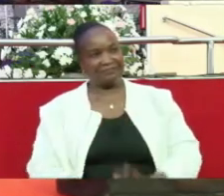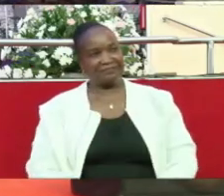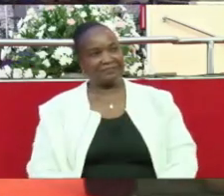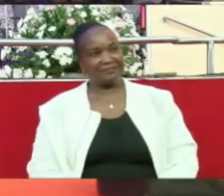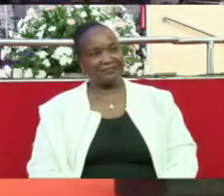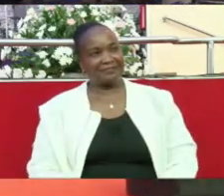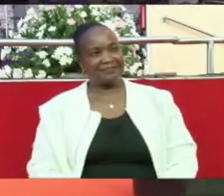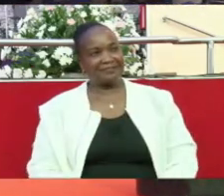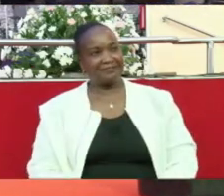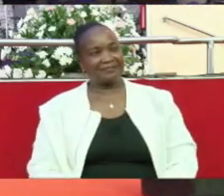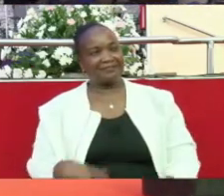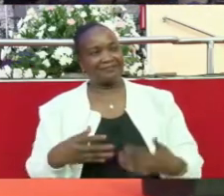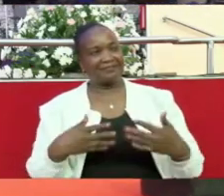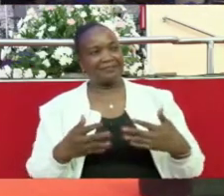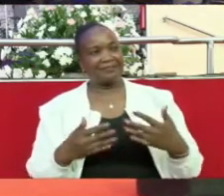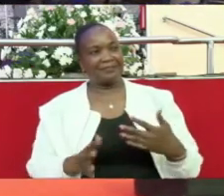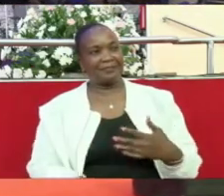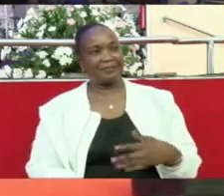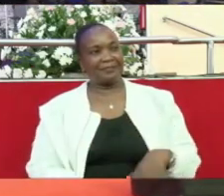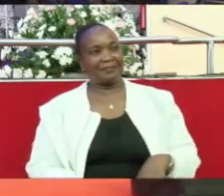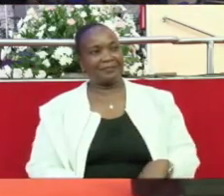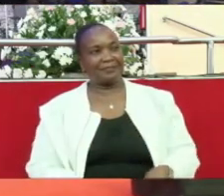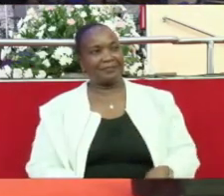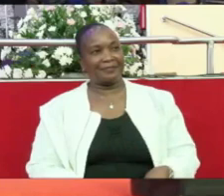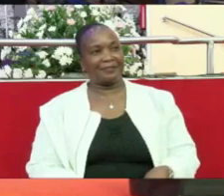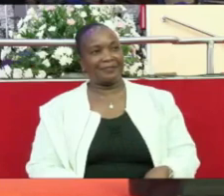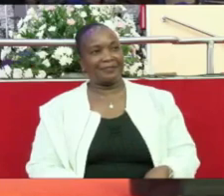you, they are not carnal, they are not worldly.